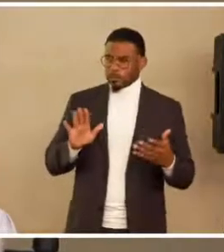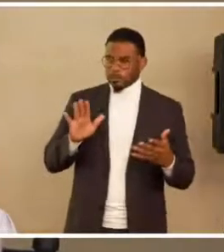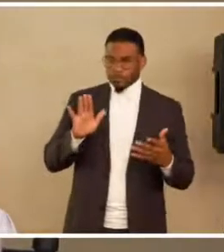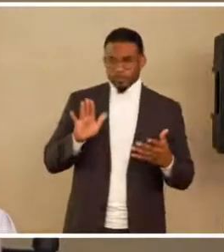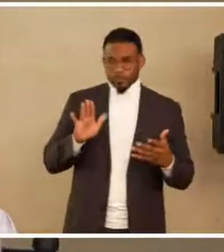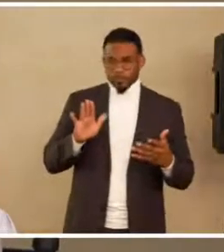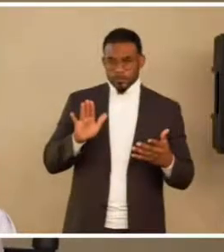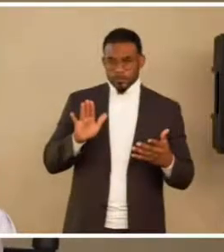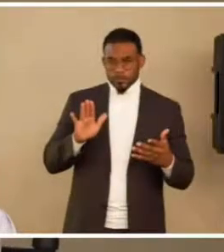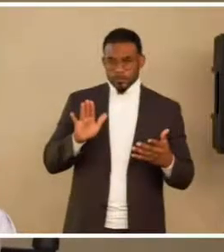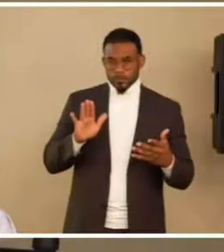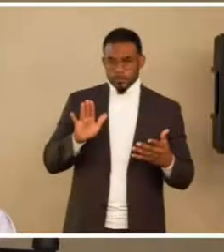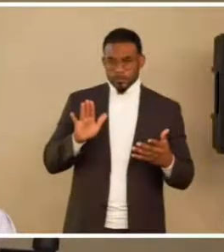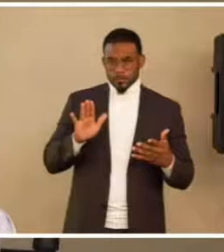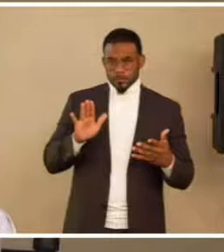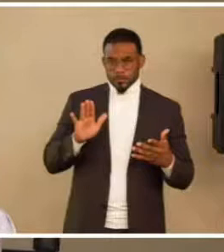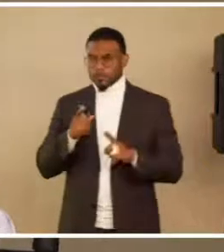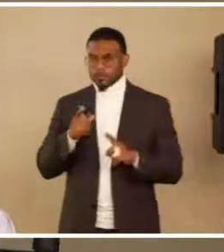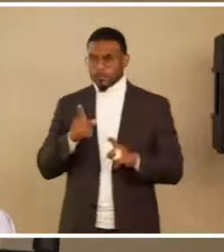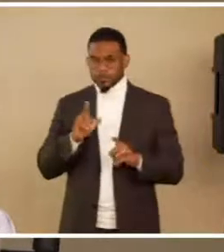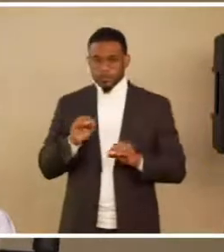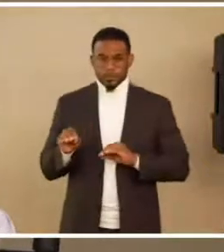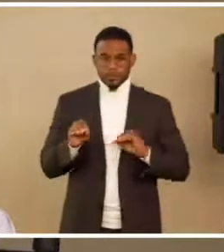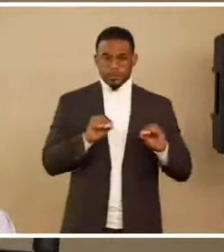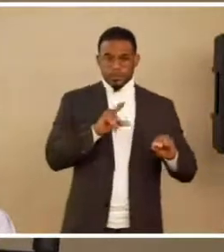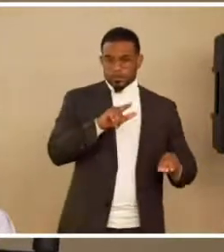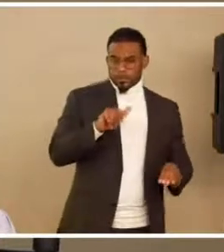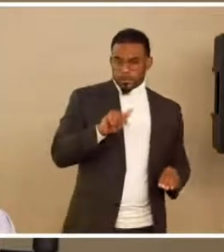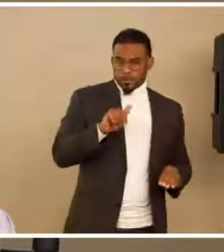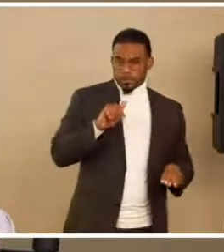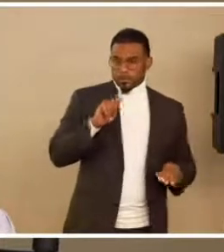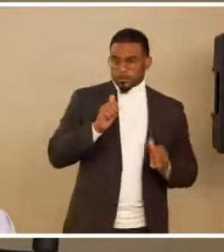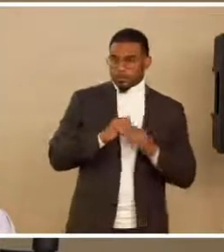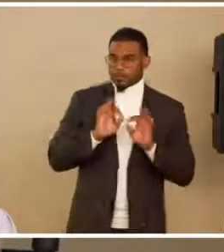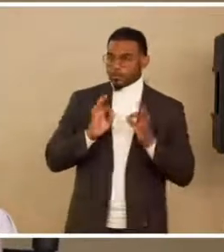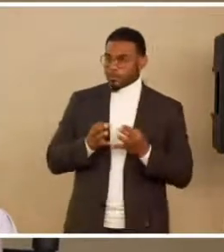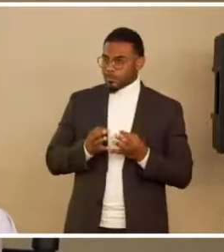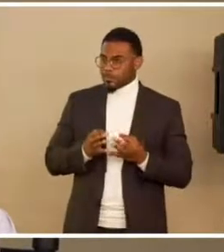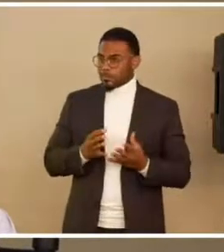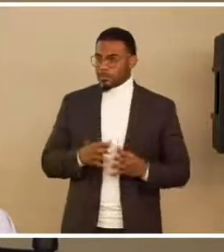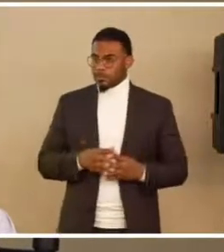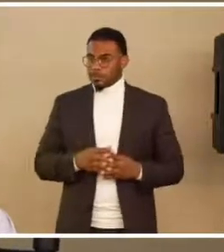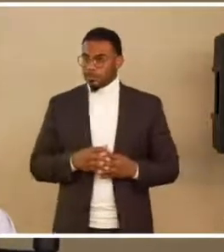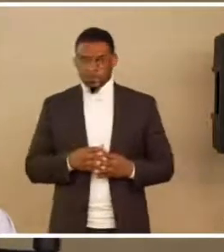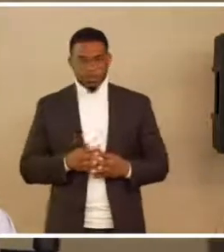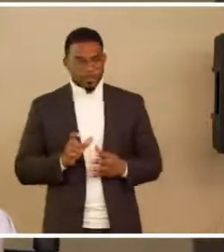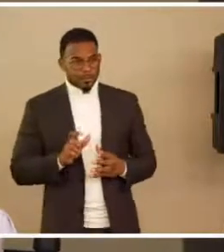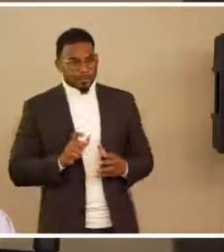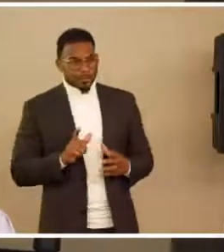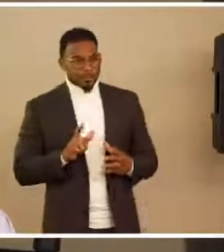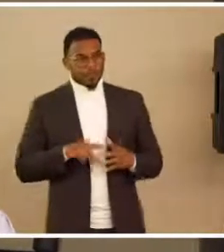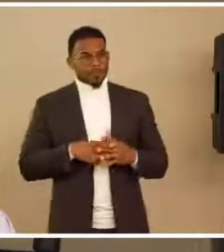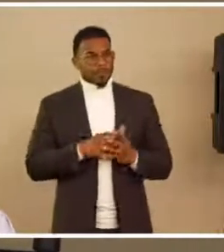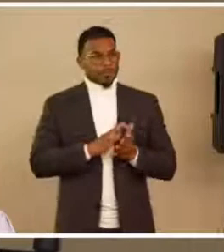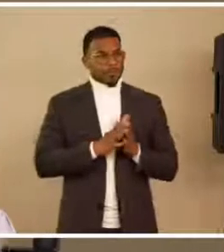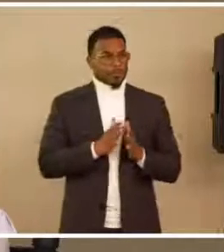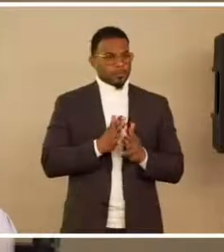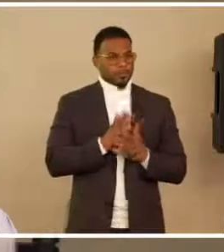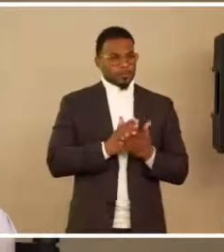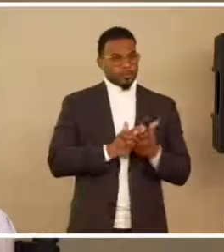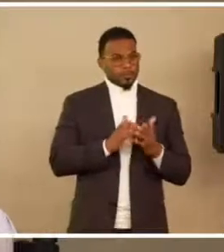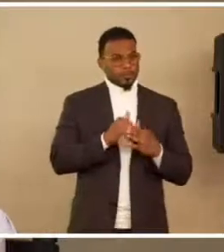his victory at the César, he moved to LA with his family, and he started to get parts